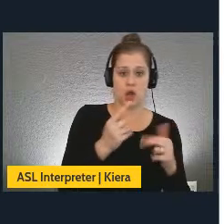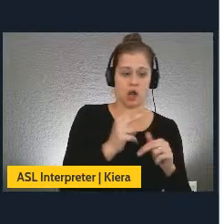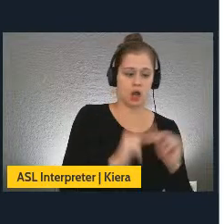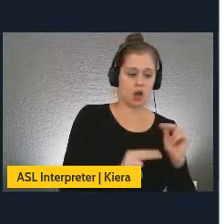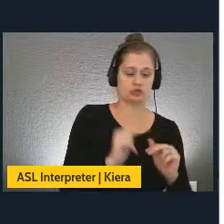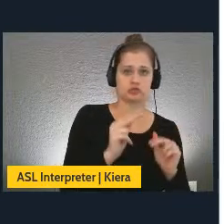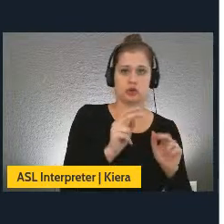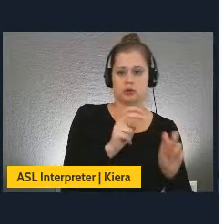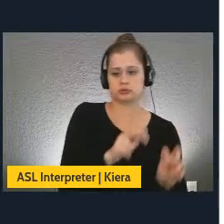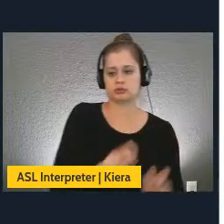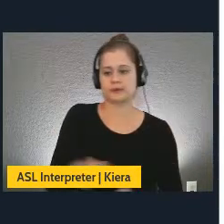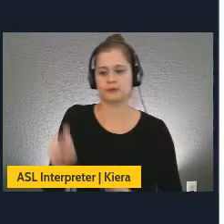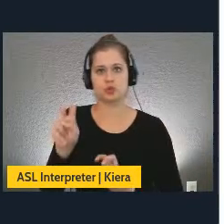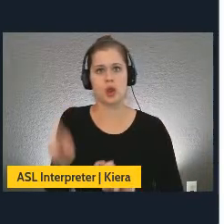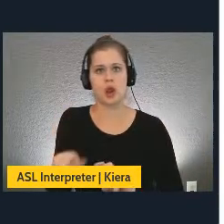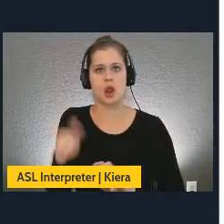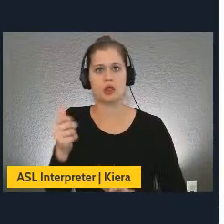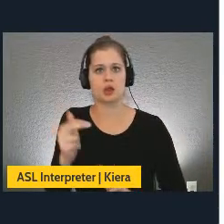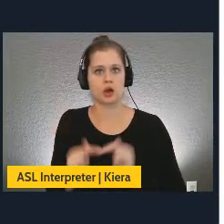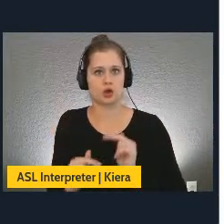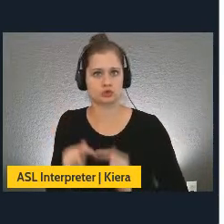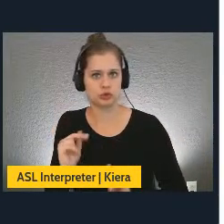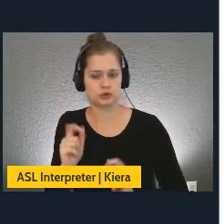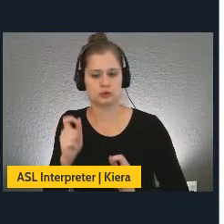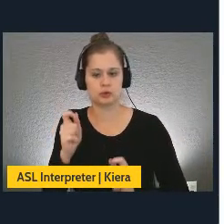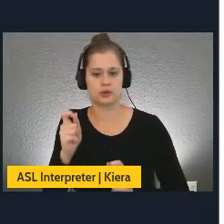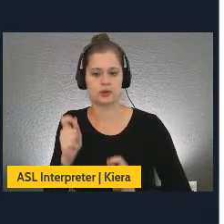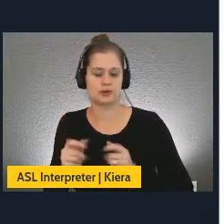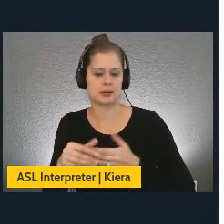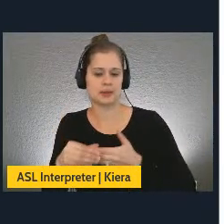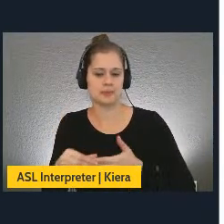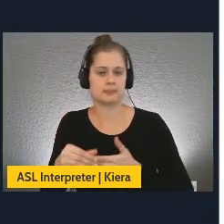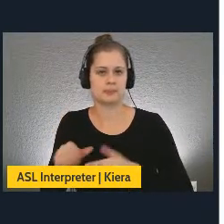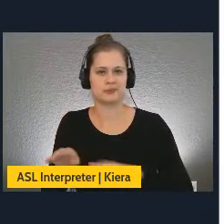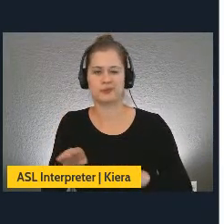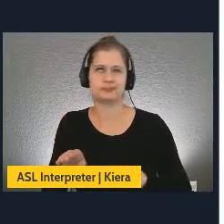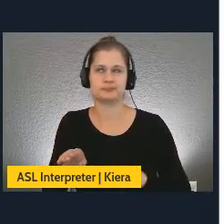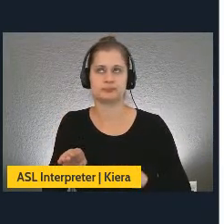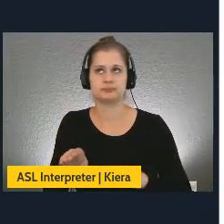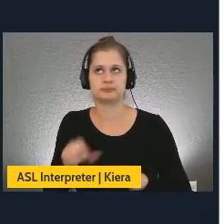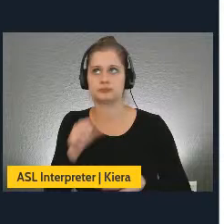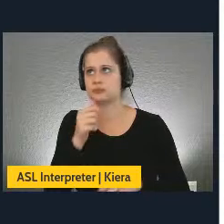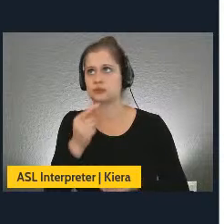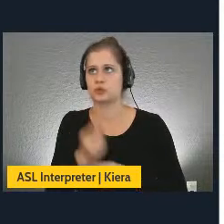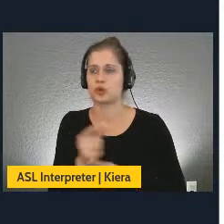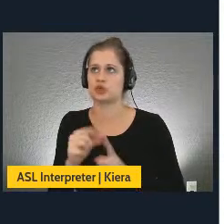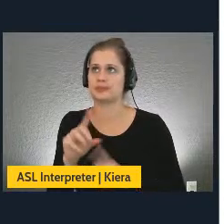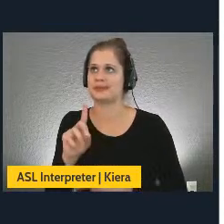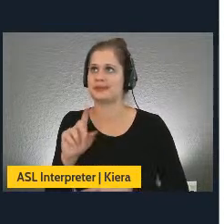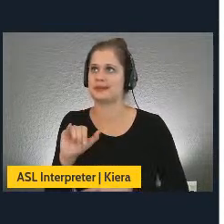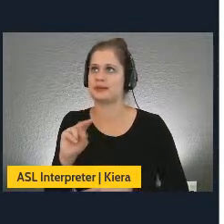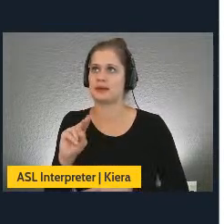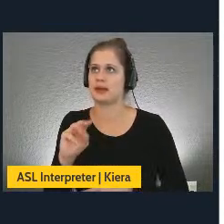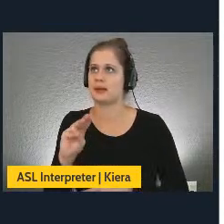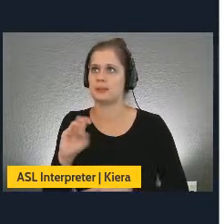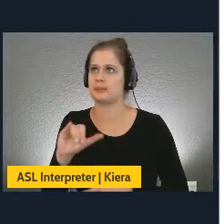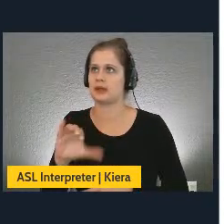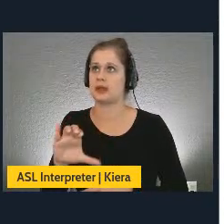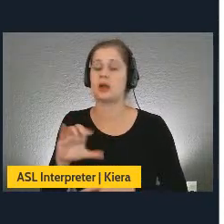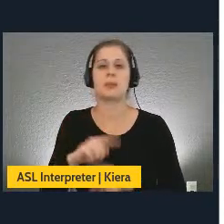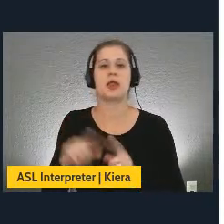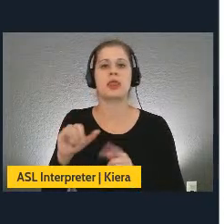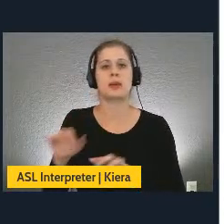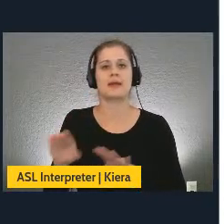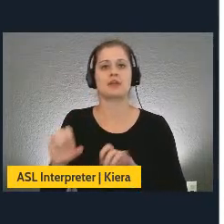like dynamic behavior, or like not dynamic behavior, but you can make the behavior depend on each other